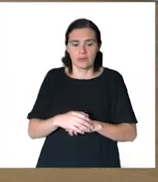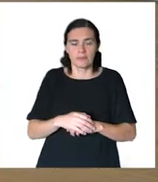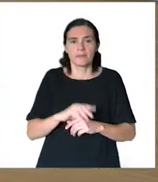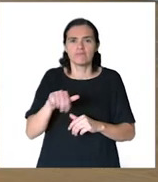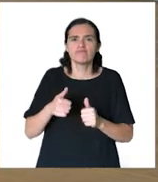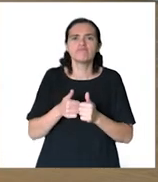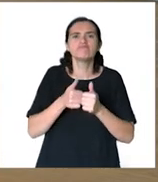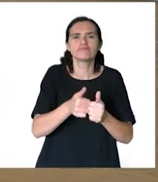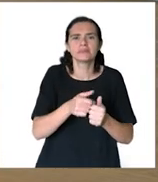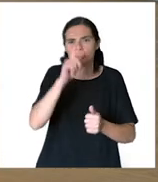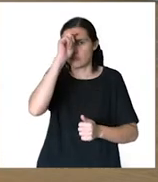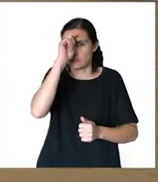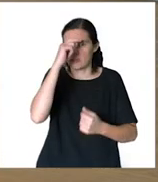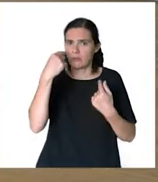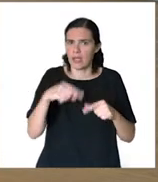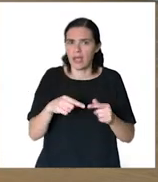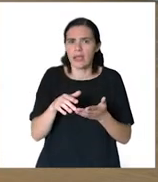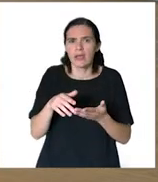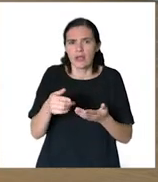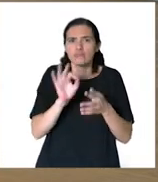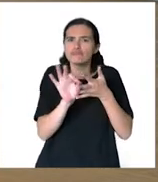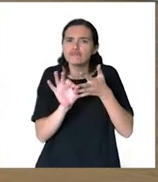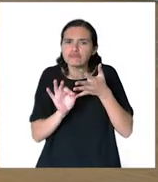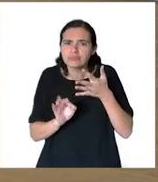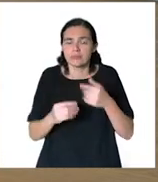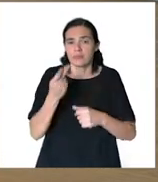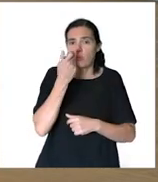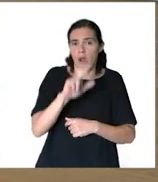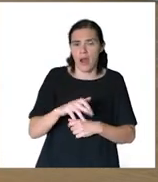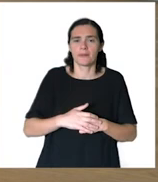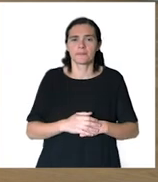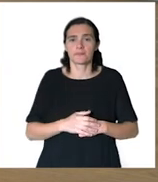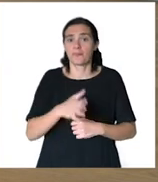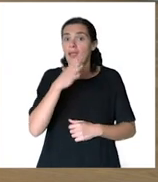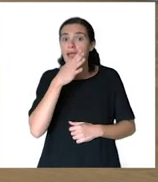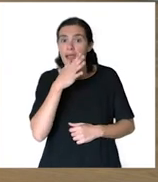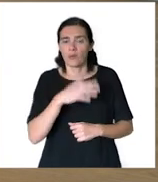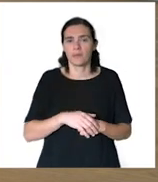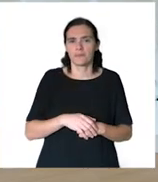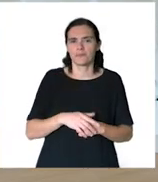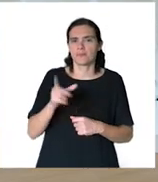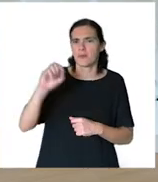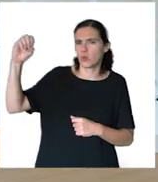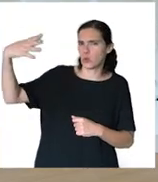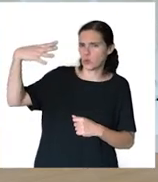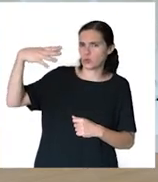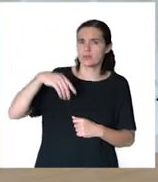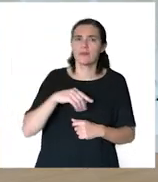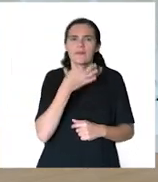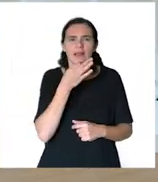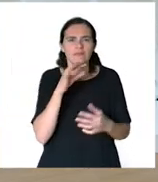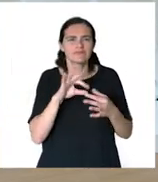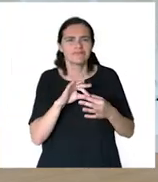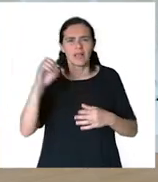follow and respect the elements, air, water, and light. Talking about